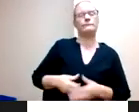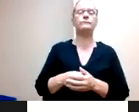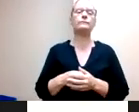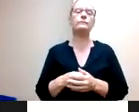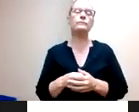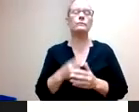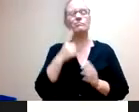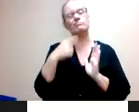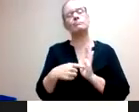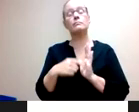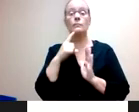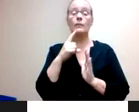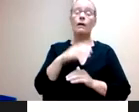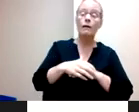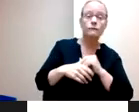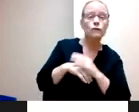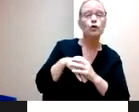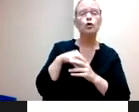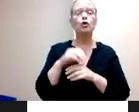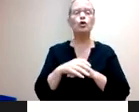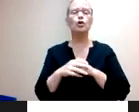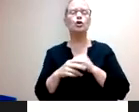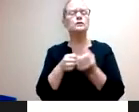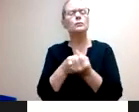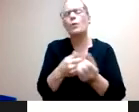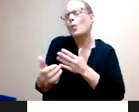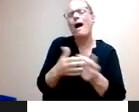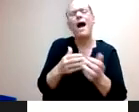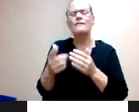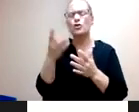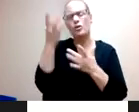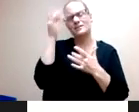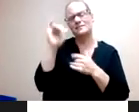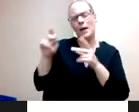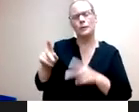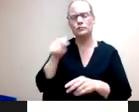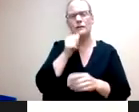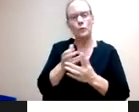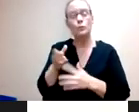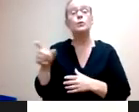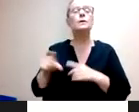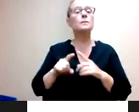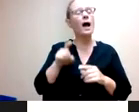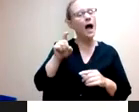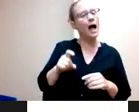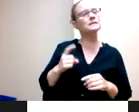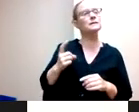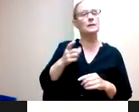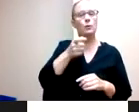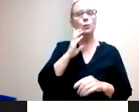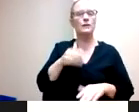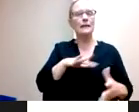there. So it's comfort and support, whatever the long-term illness is, but it has to be someone whose prognosis is less than